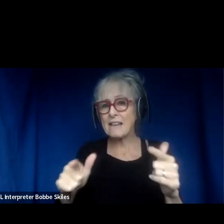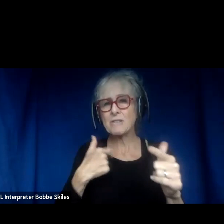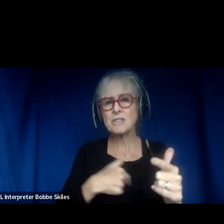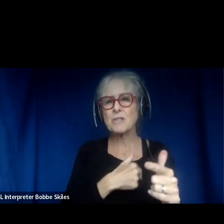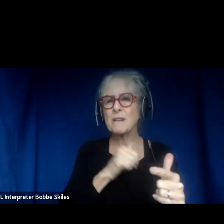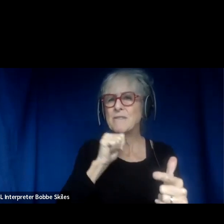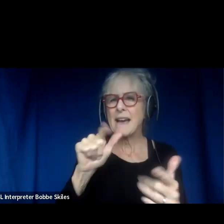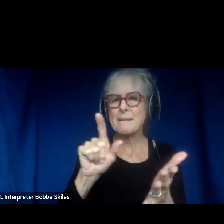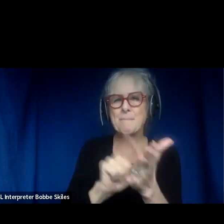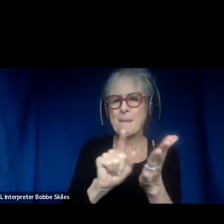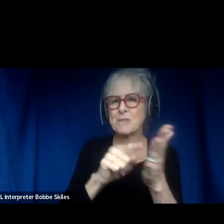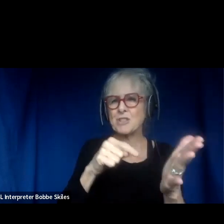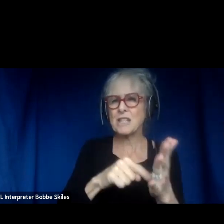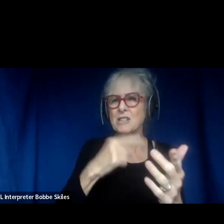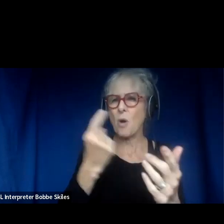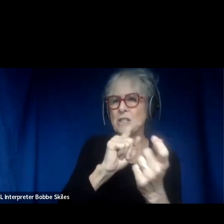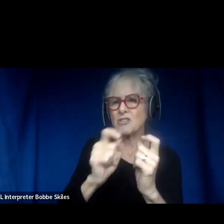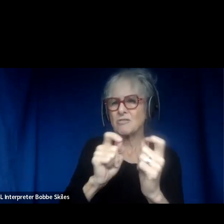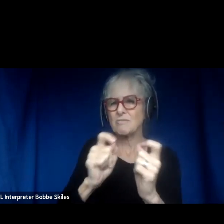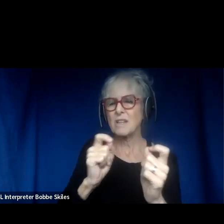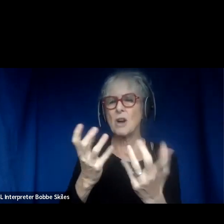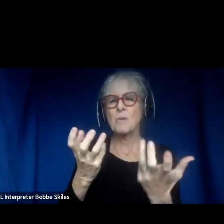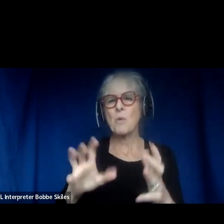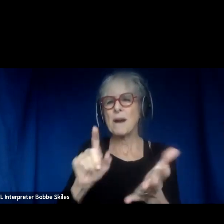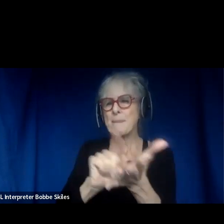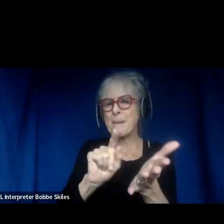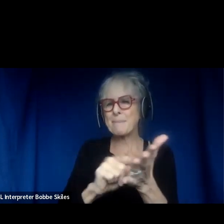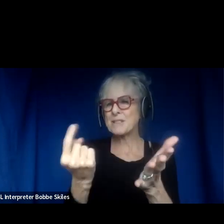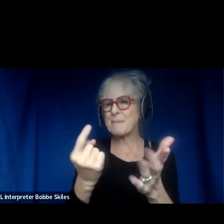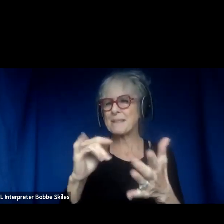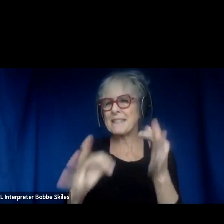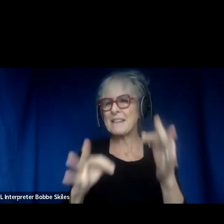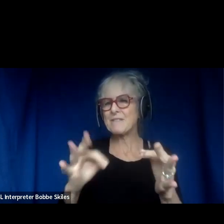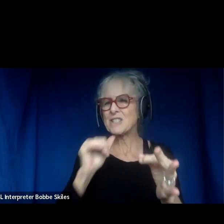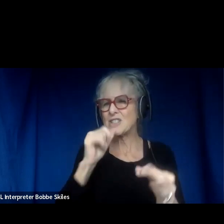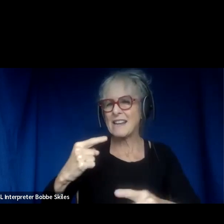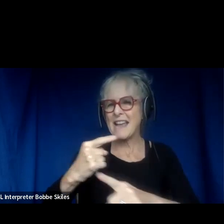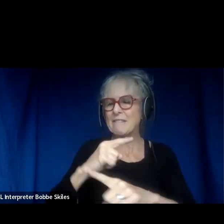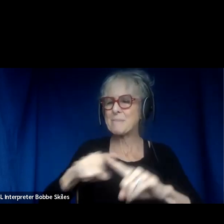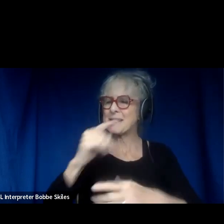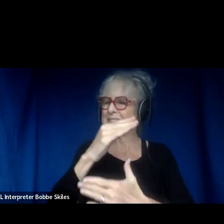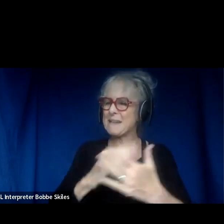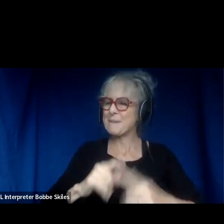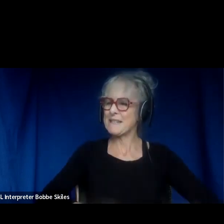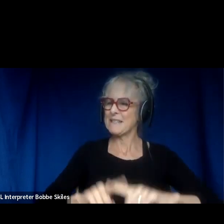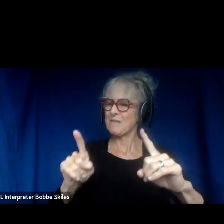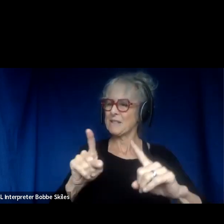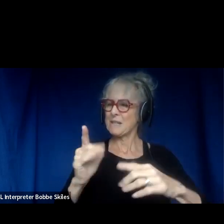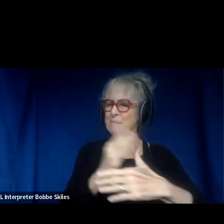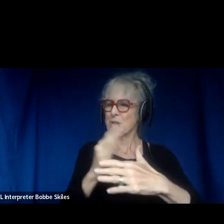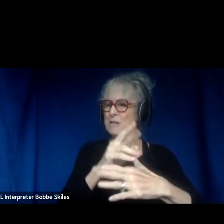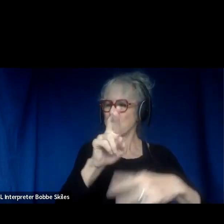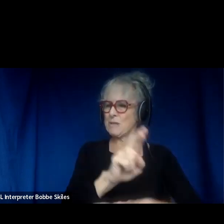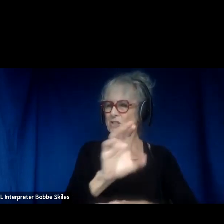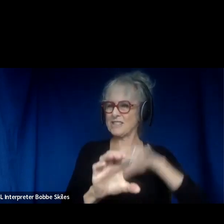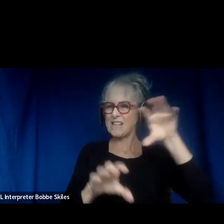of a refinement, and we want to make sure we're putting out what's accurate, but some of those differences across regional centers becomes a barrier even in our own